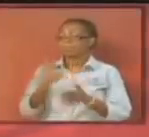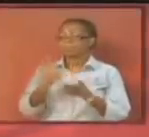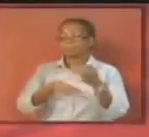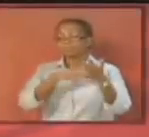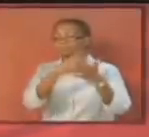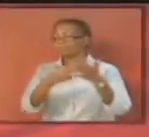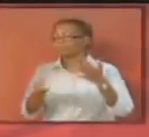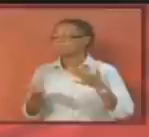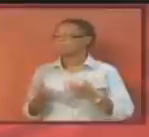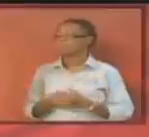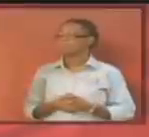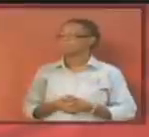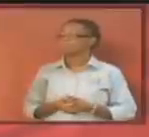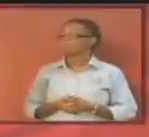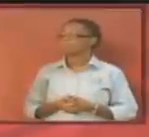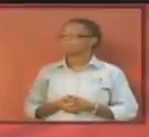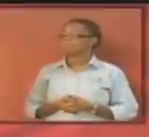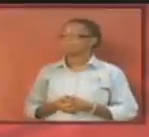Right, so